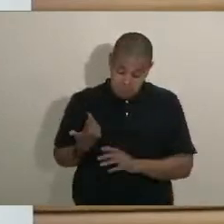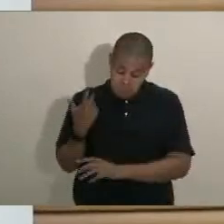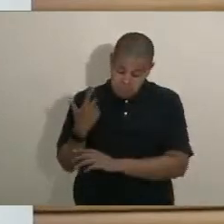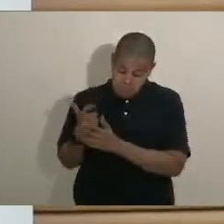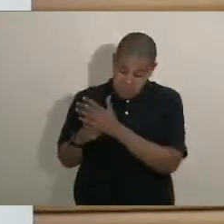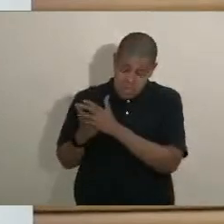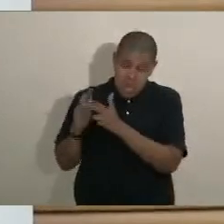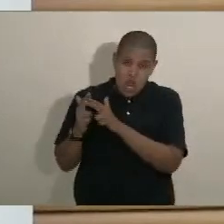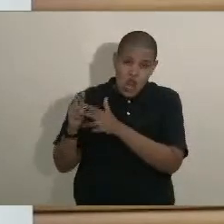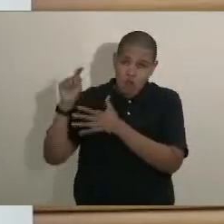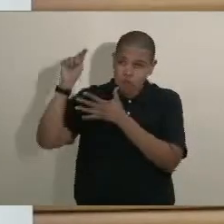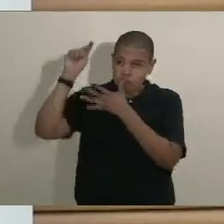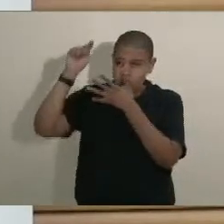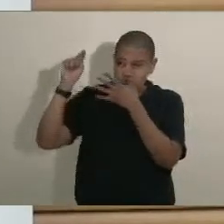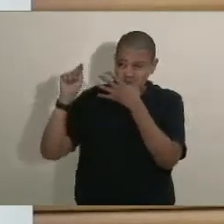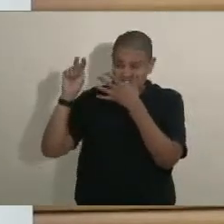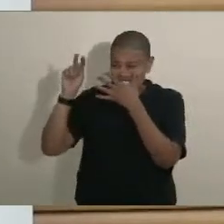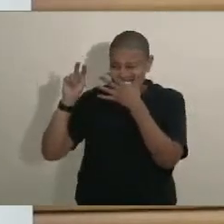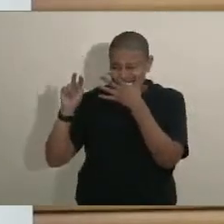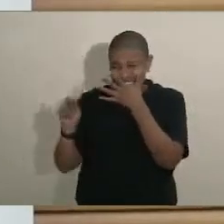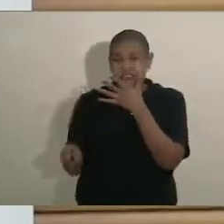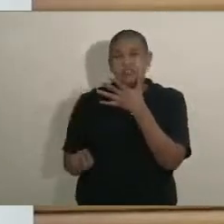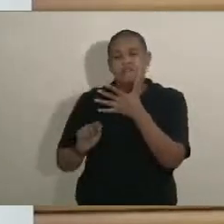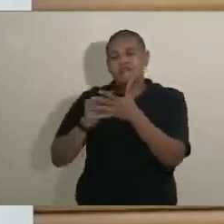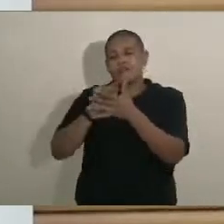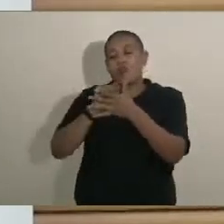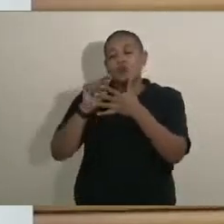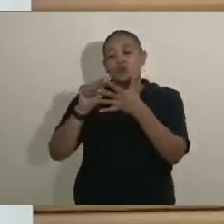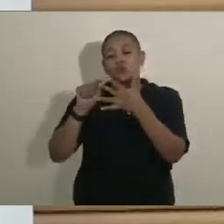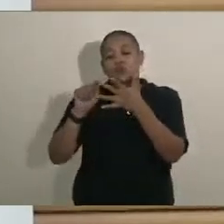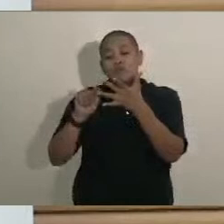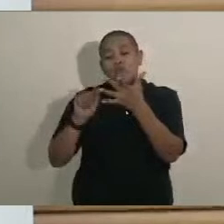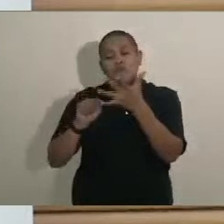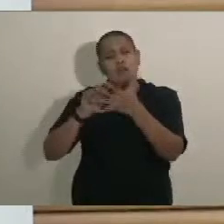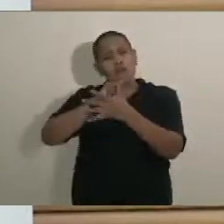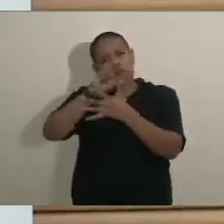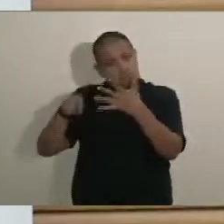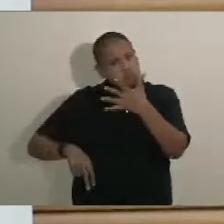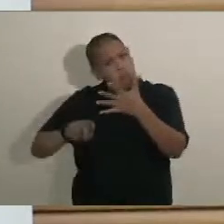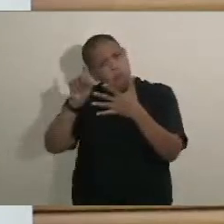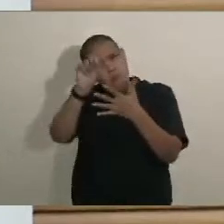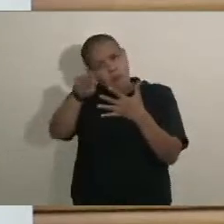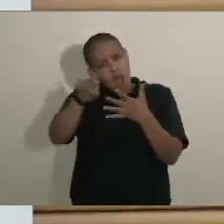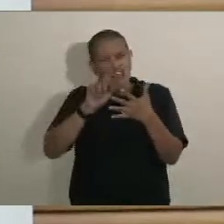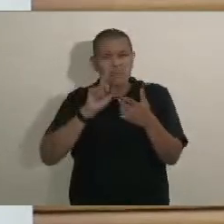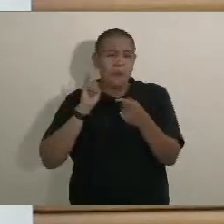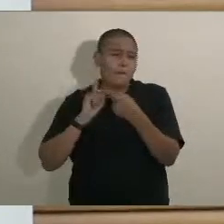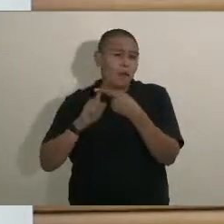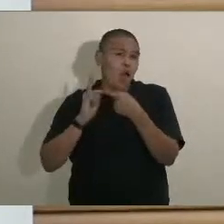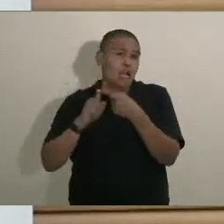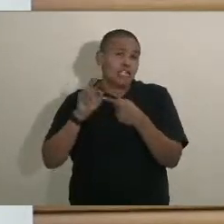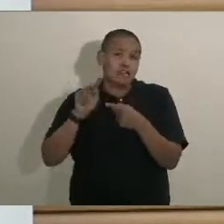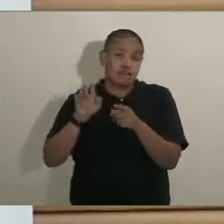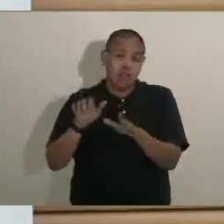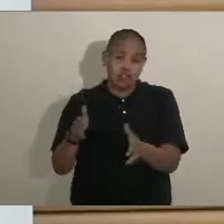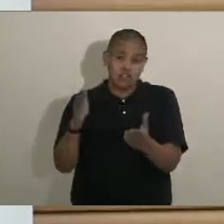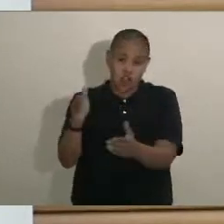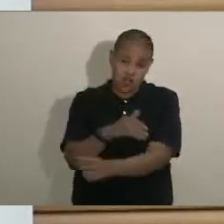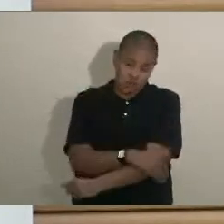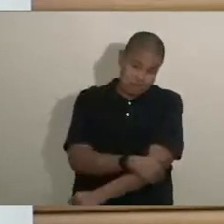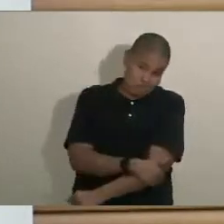figures to watch there, all five, but the positivity rate does suggest, as the CMO said, that we